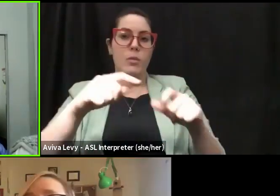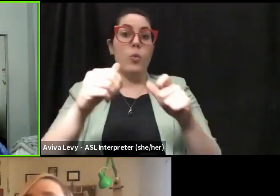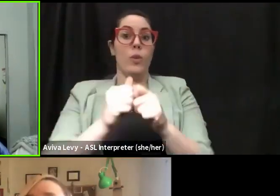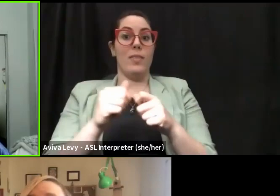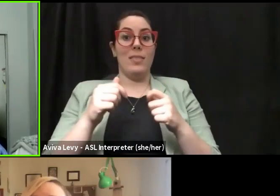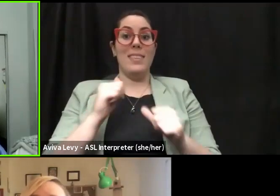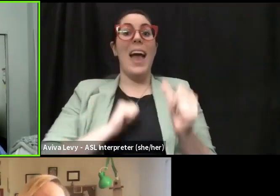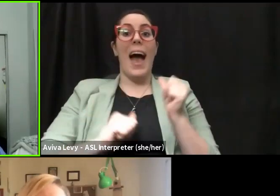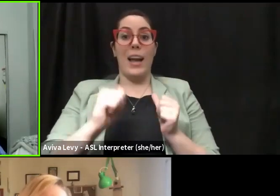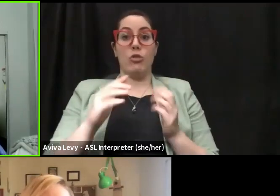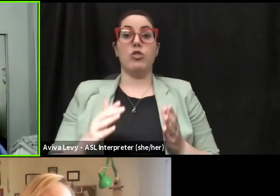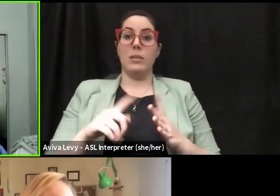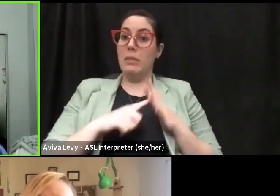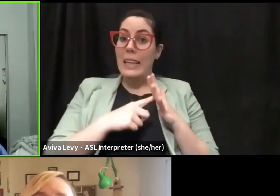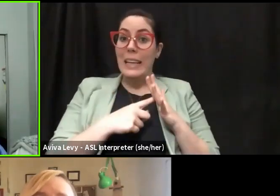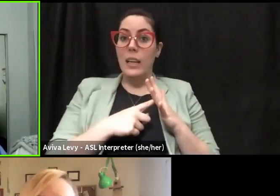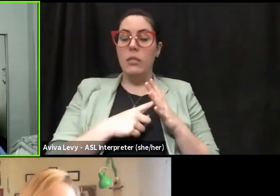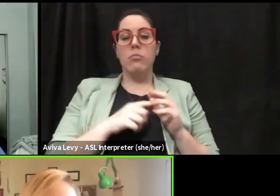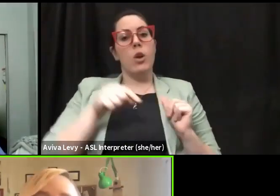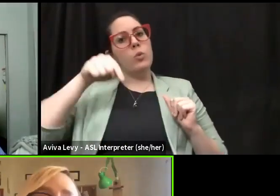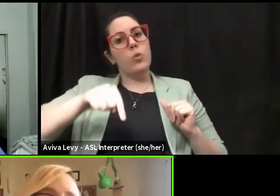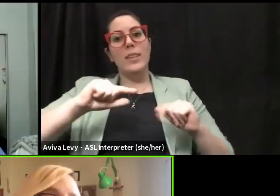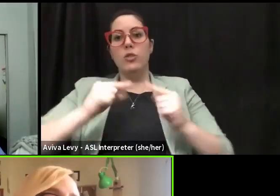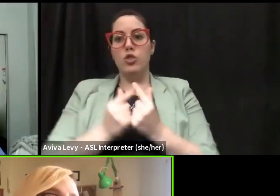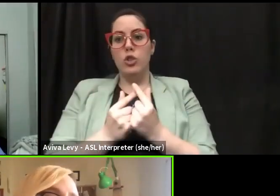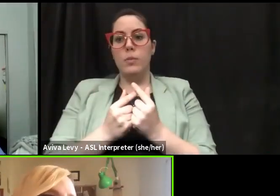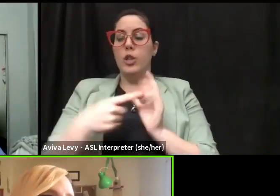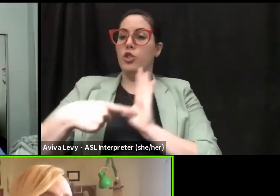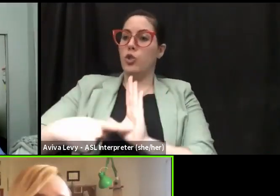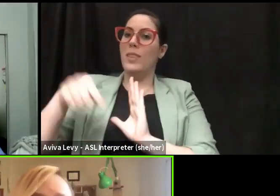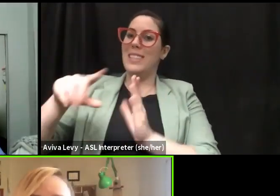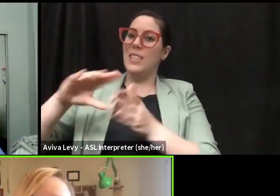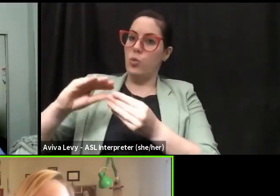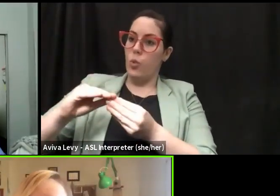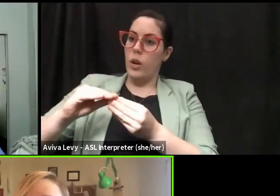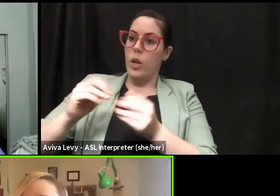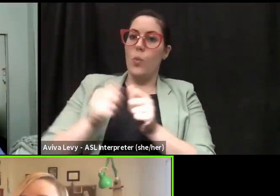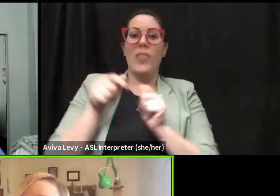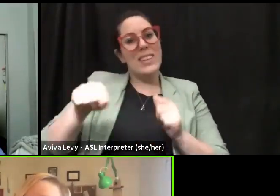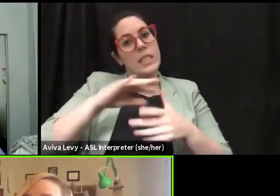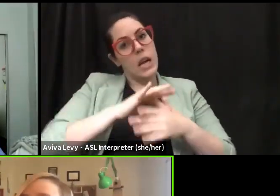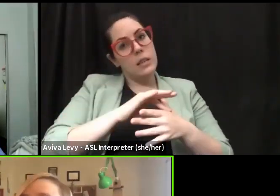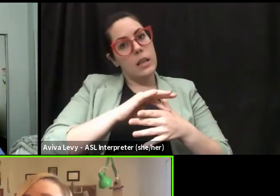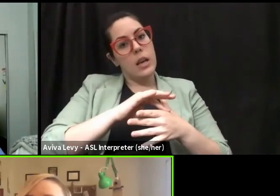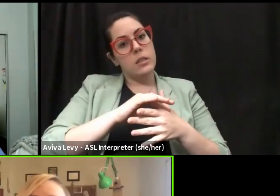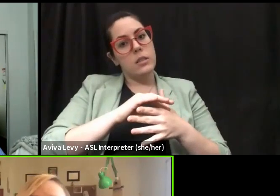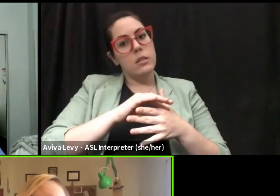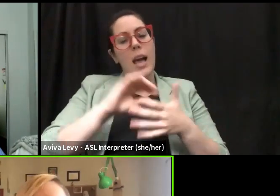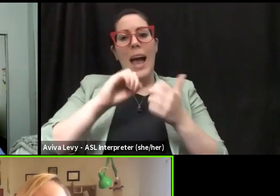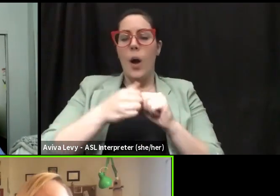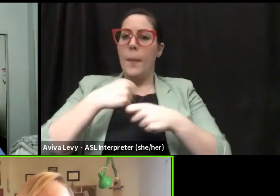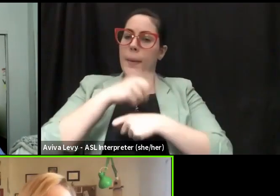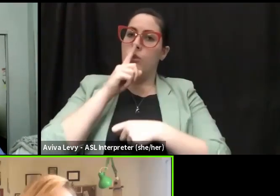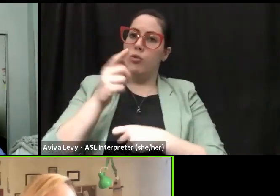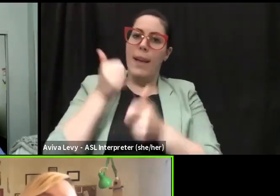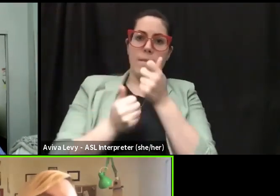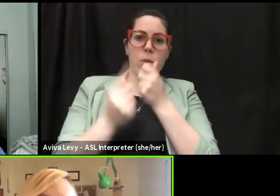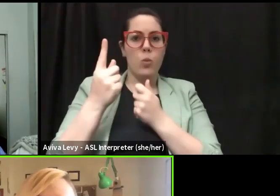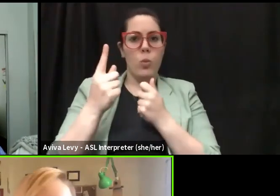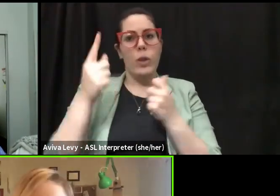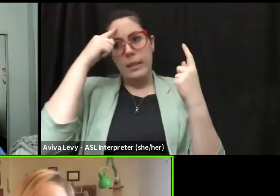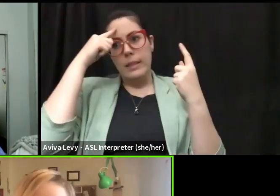kind of, what does this group telling this story in this context need to make sure that everyone can expect